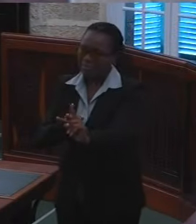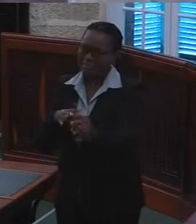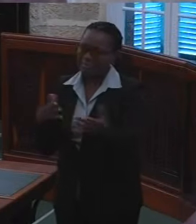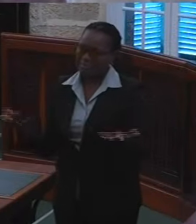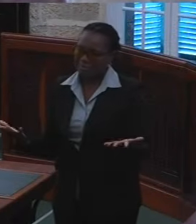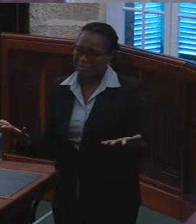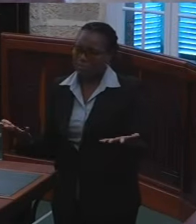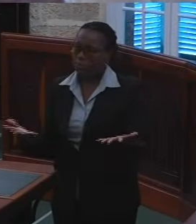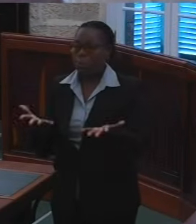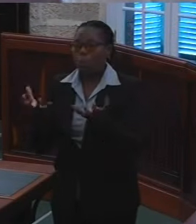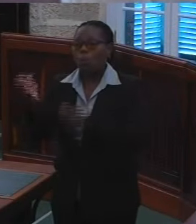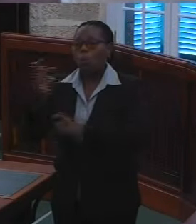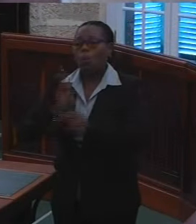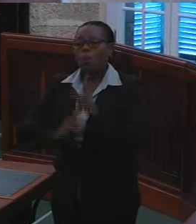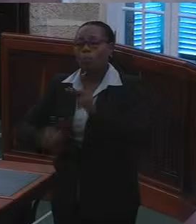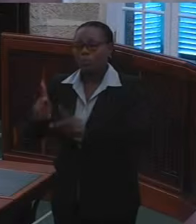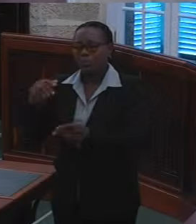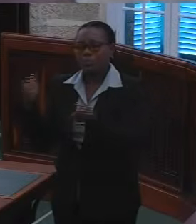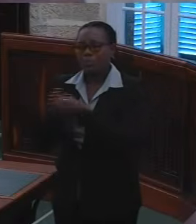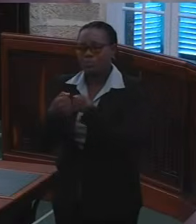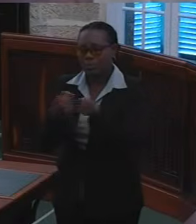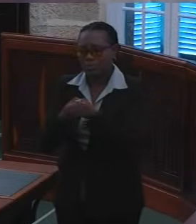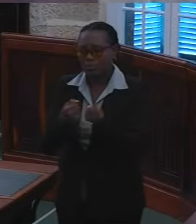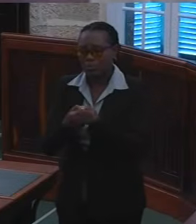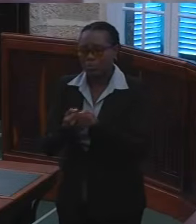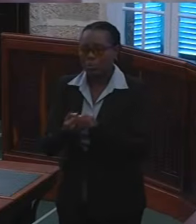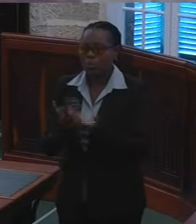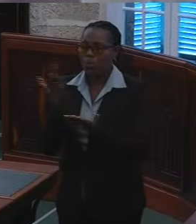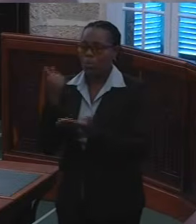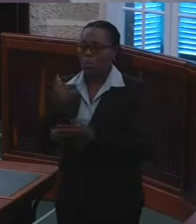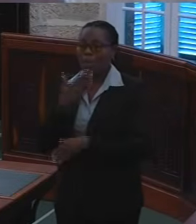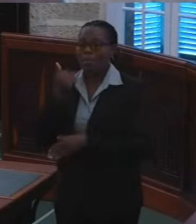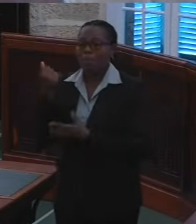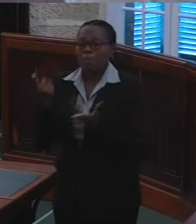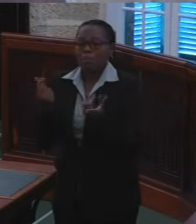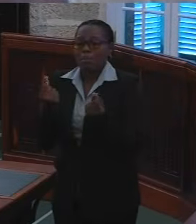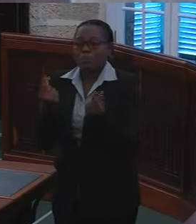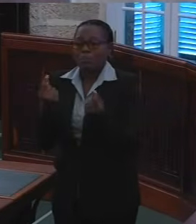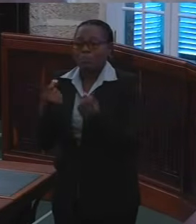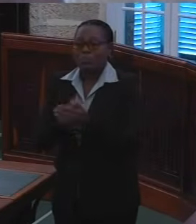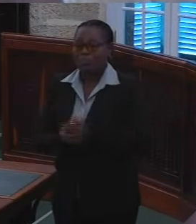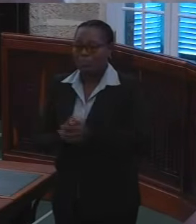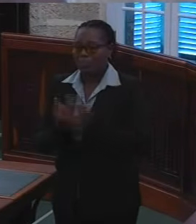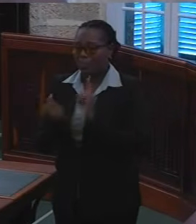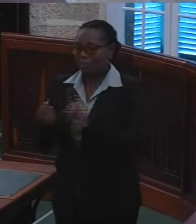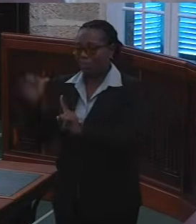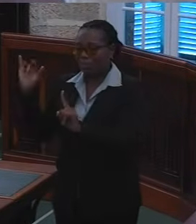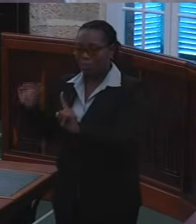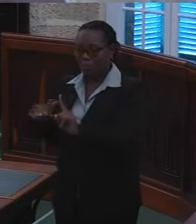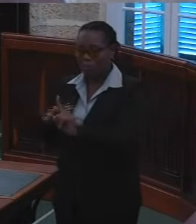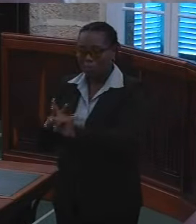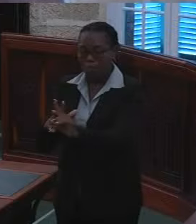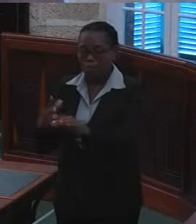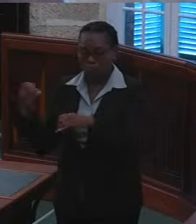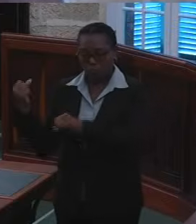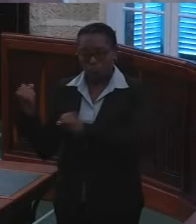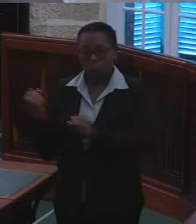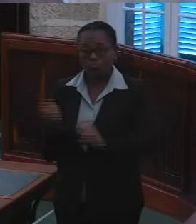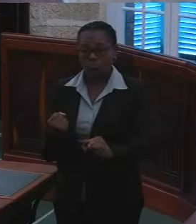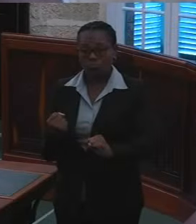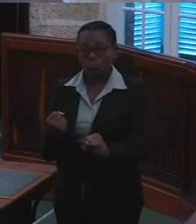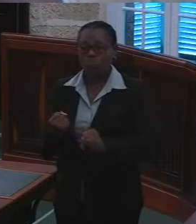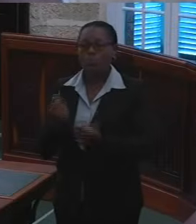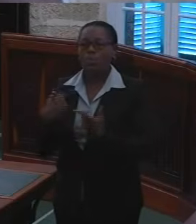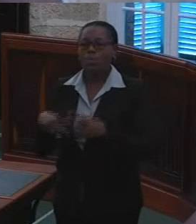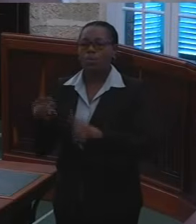side, because there's nothing better than to be walking on the same trajectory as it relates to achieving what